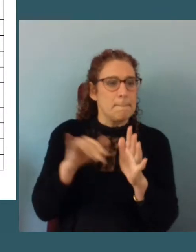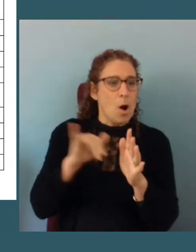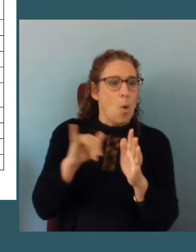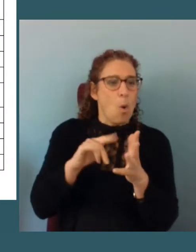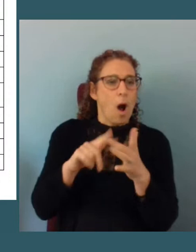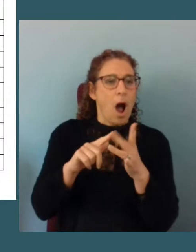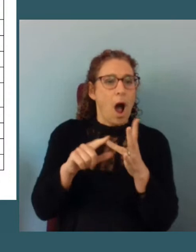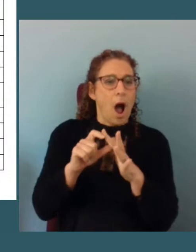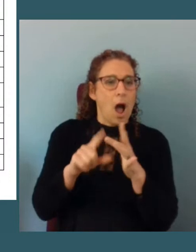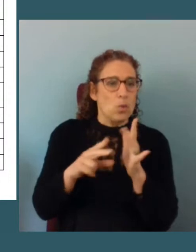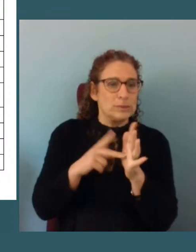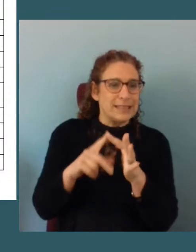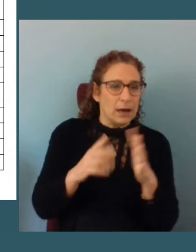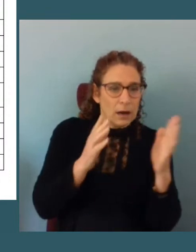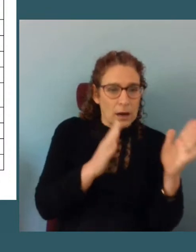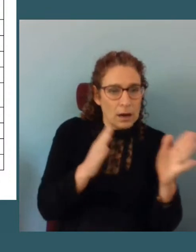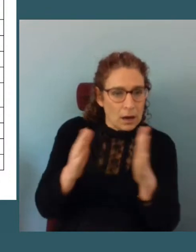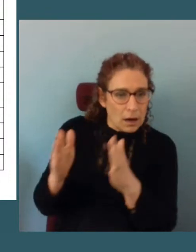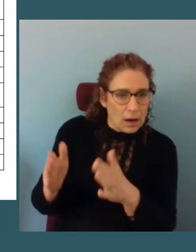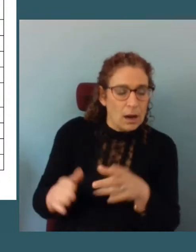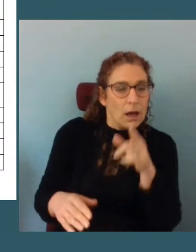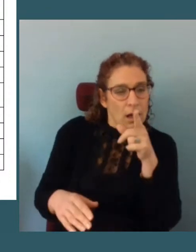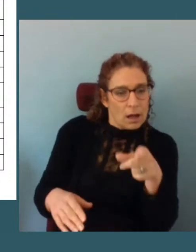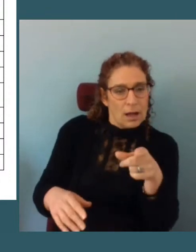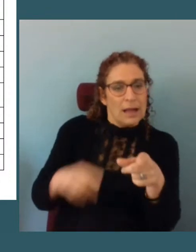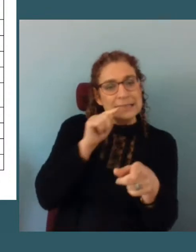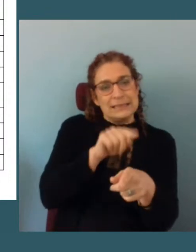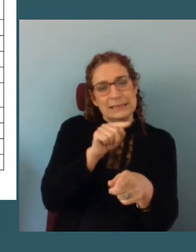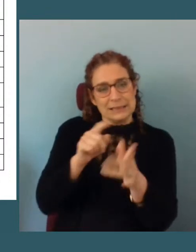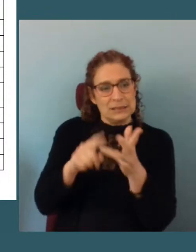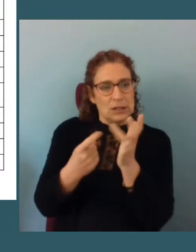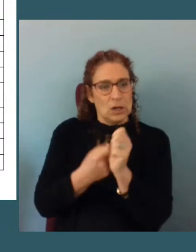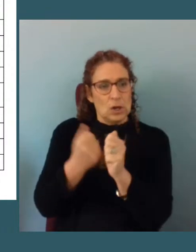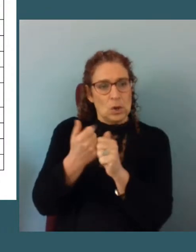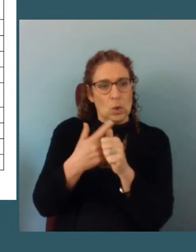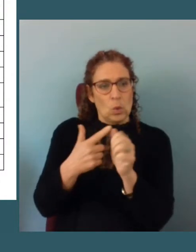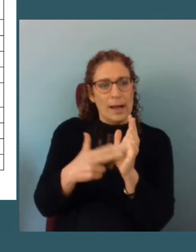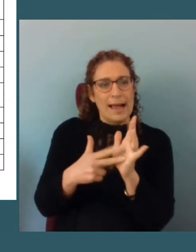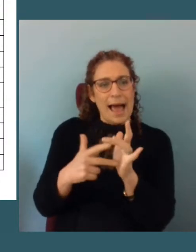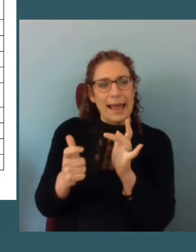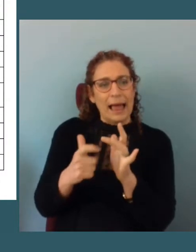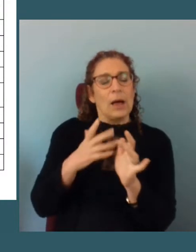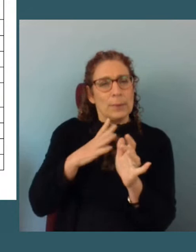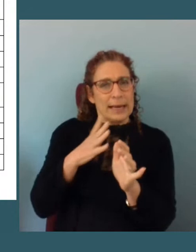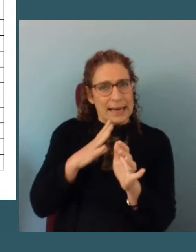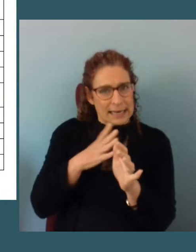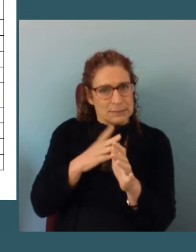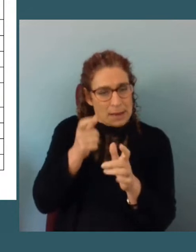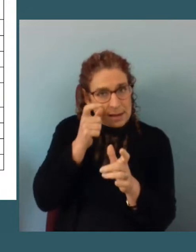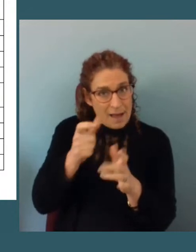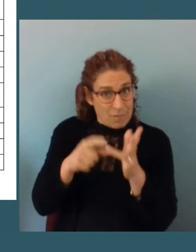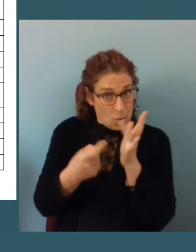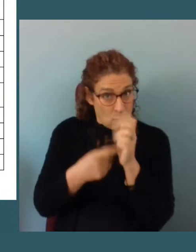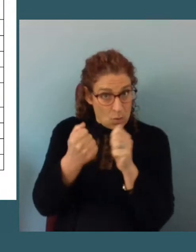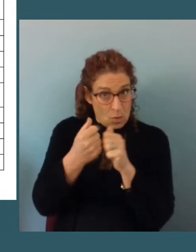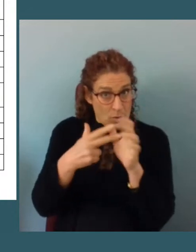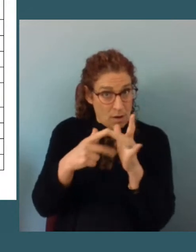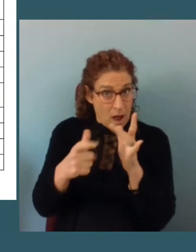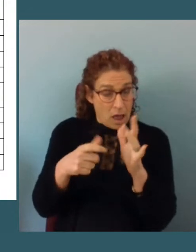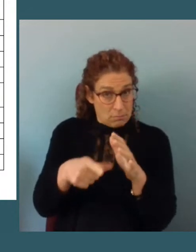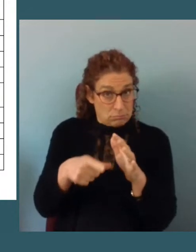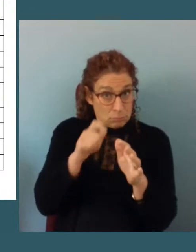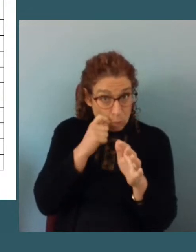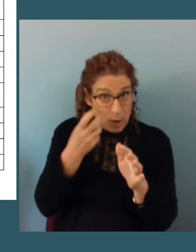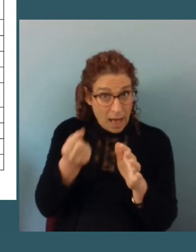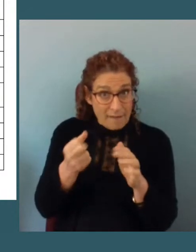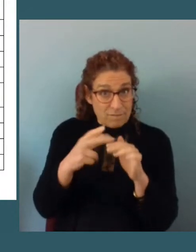the oat milk, and this is because this one is organic. So we just need to be careful that not our organic products will be fortified. And you can see